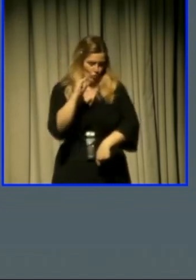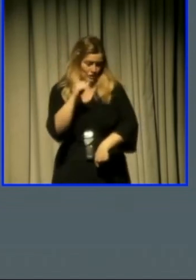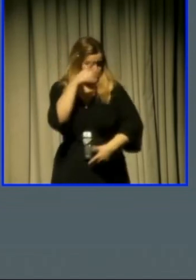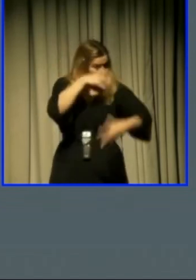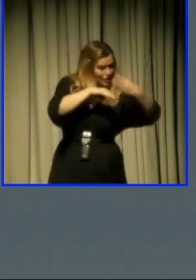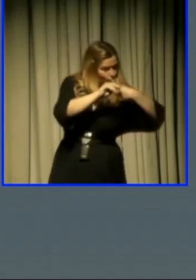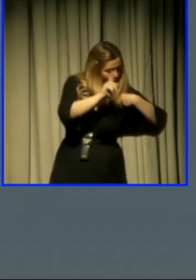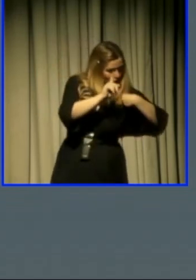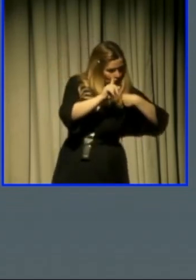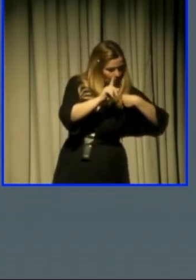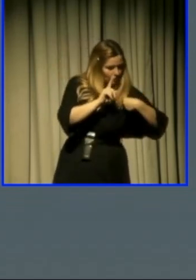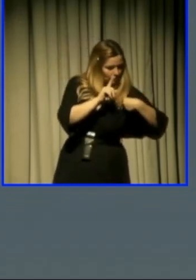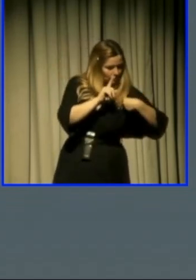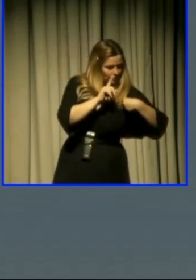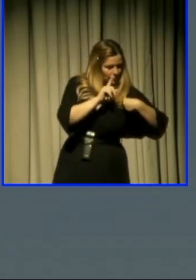only